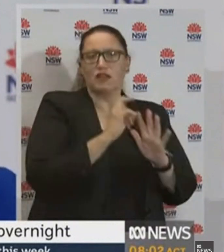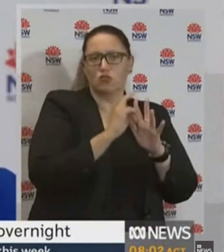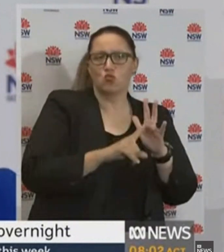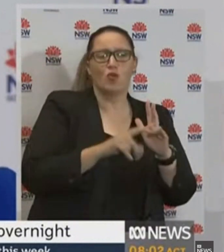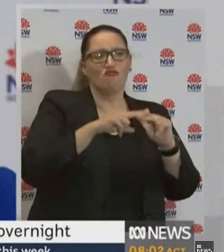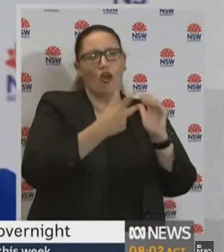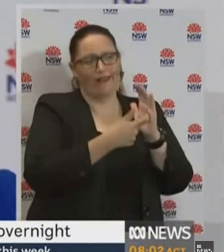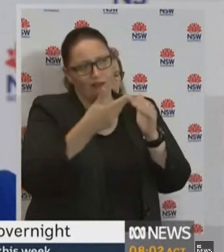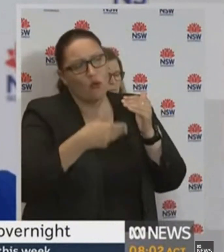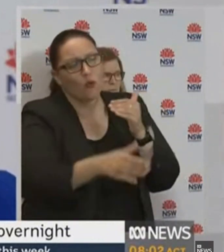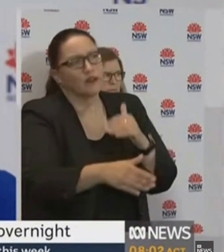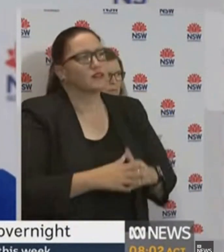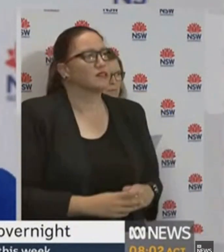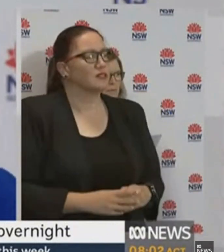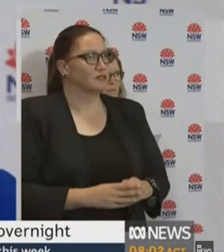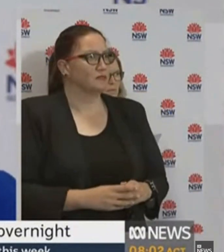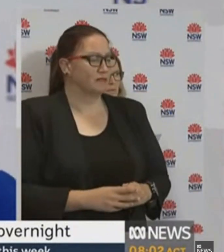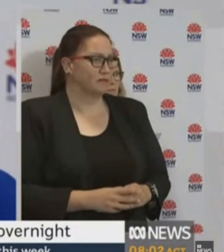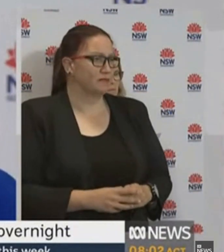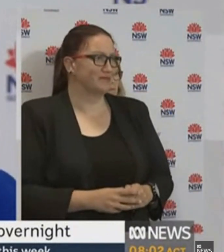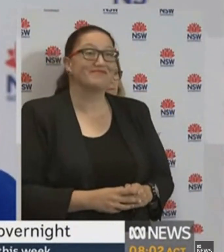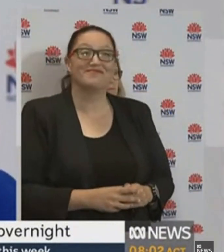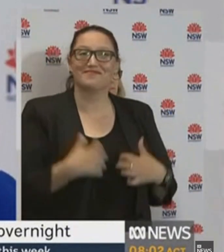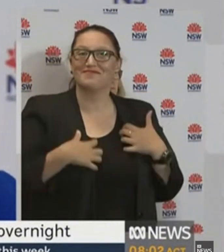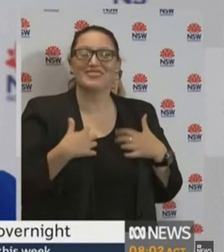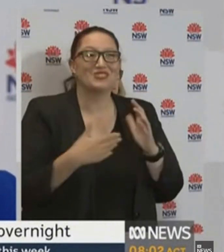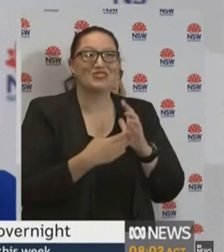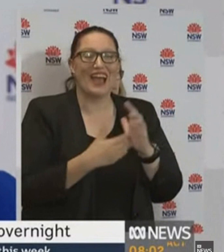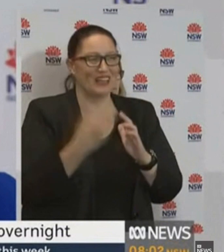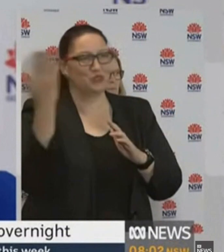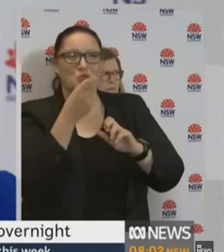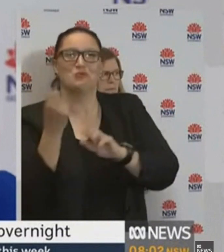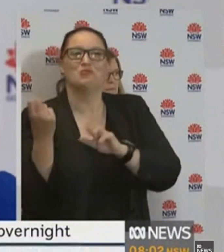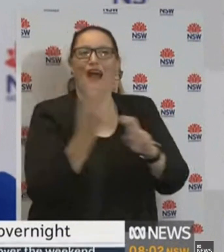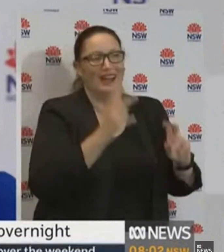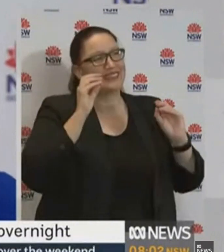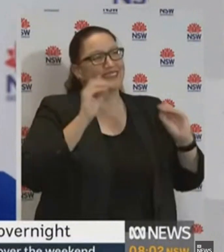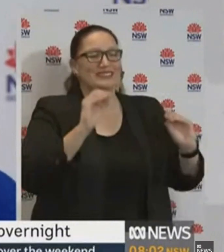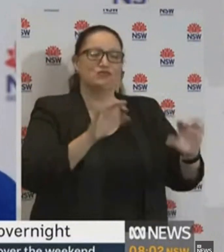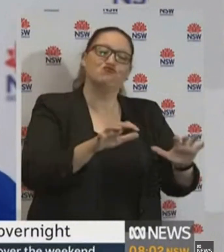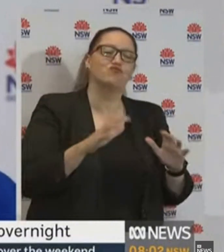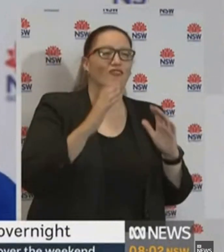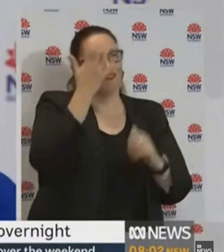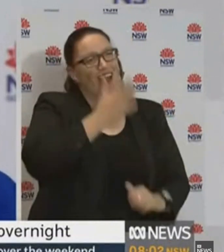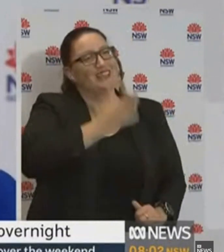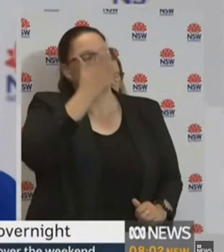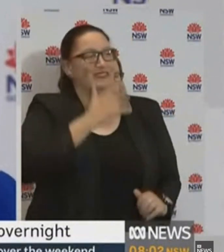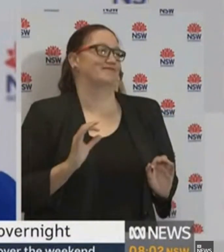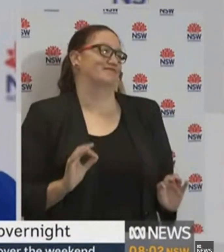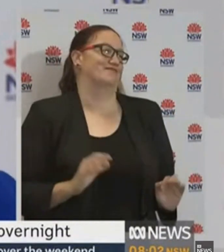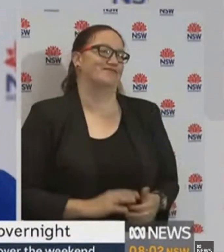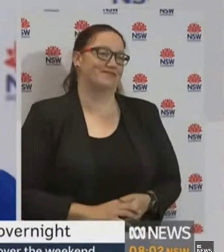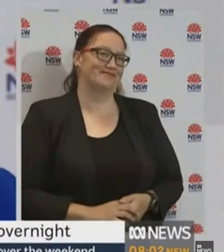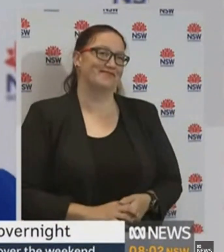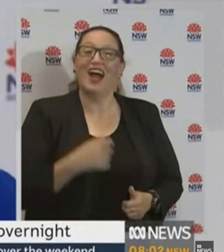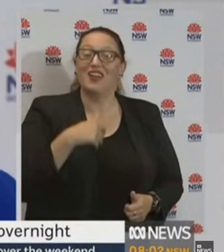forward. Pleasingly, today our schools go back to face-to-face teaching. I know this is a huge relief for families. It's certainly a huge relief